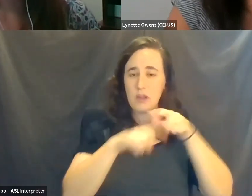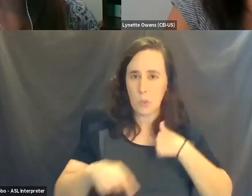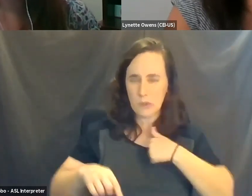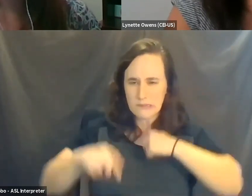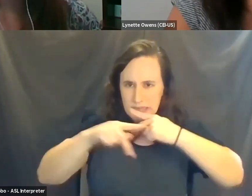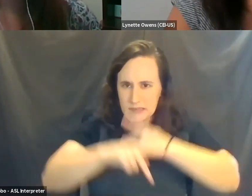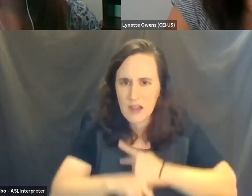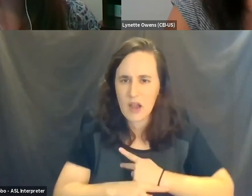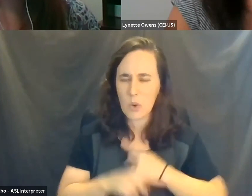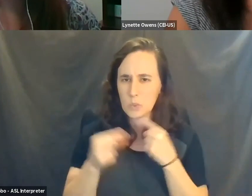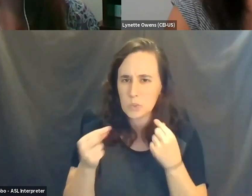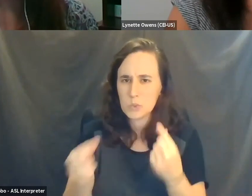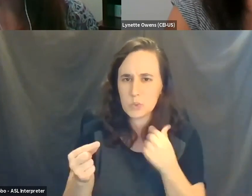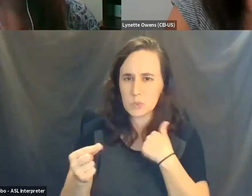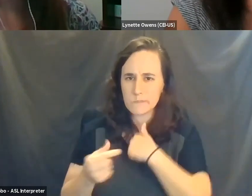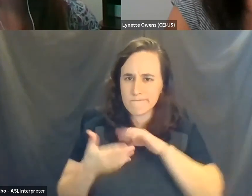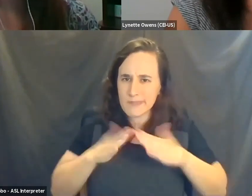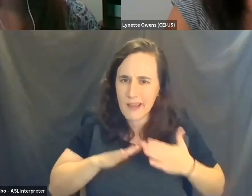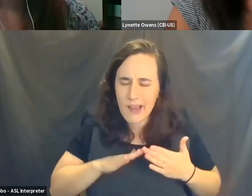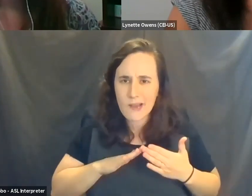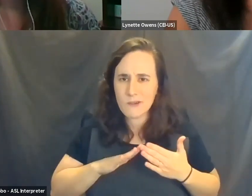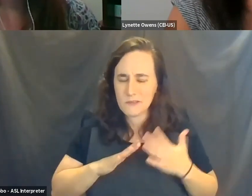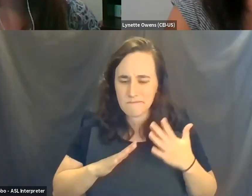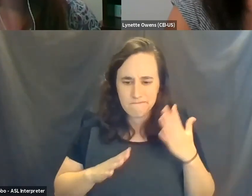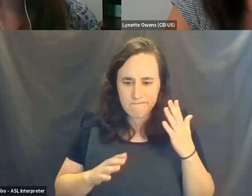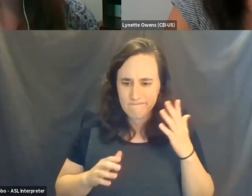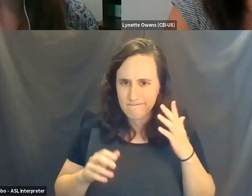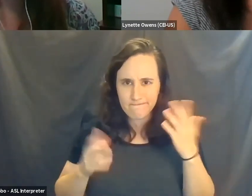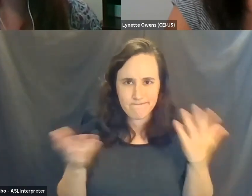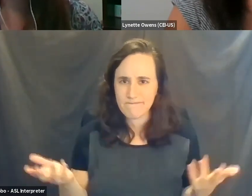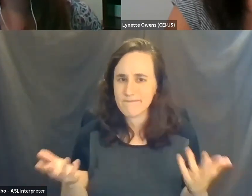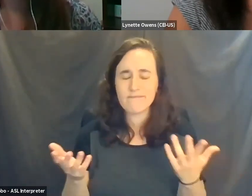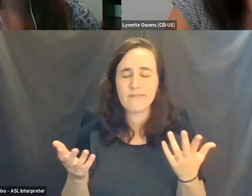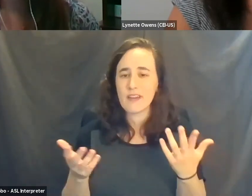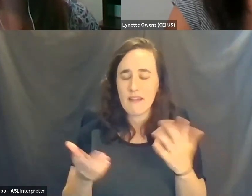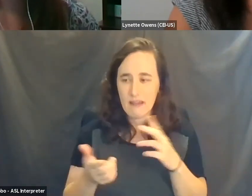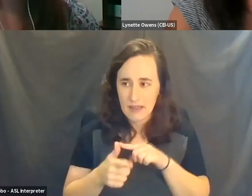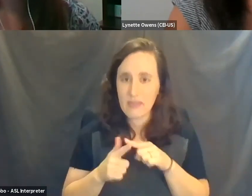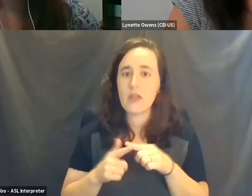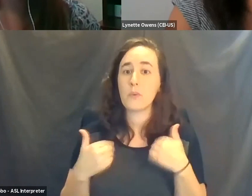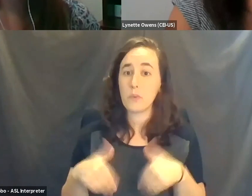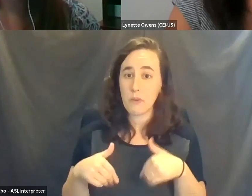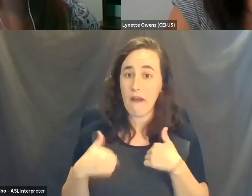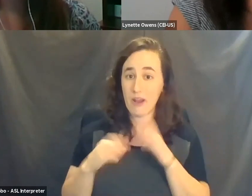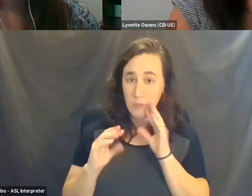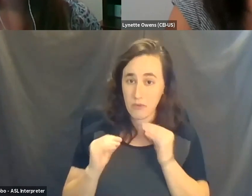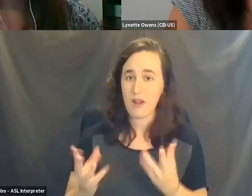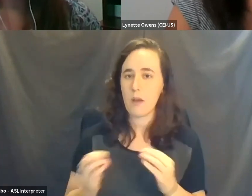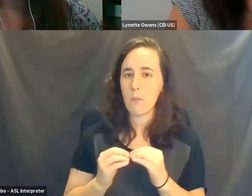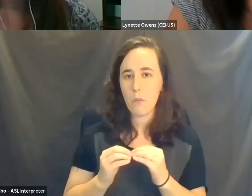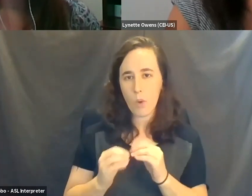could really do as a district. But then it became very personalized support that I was providing.